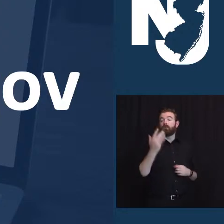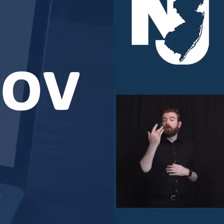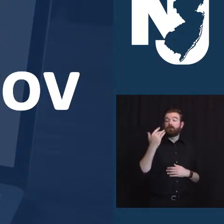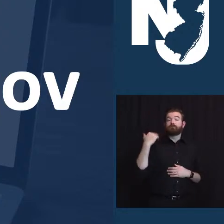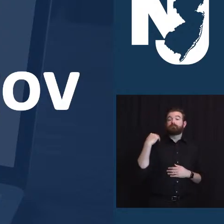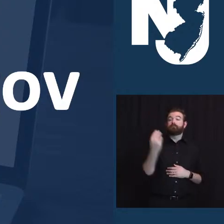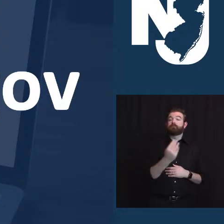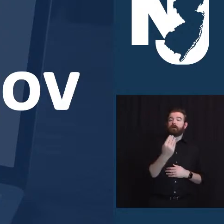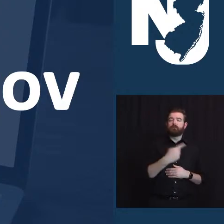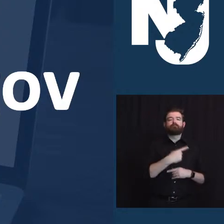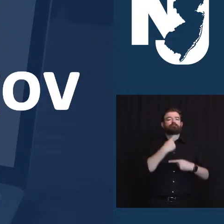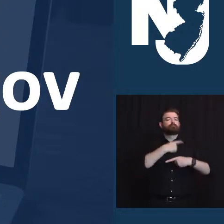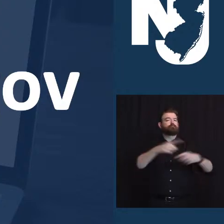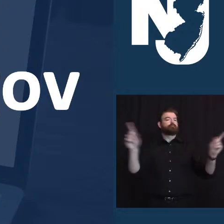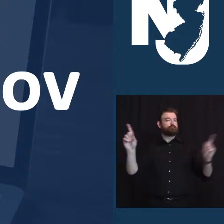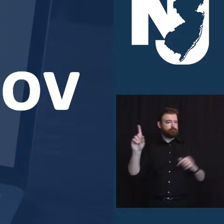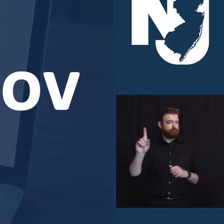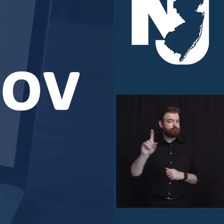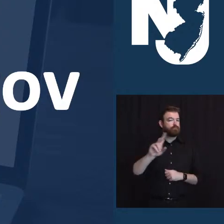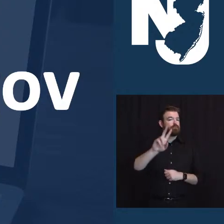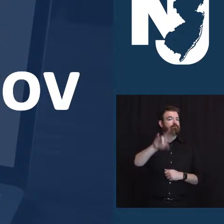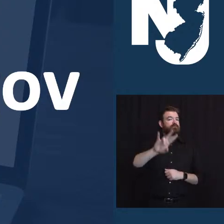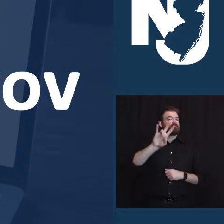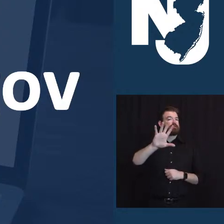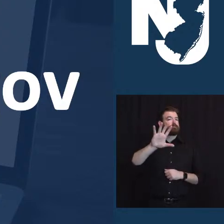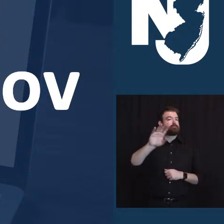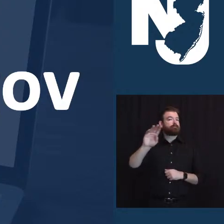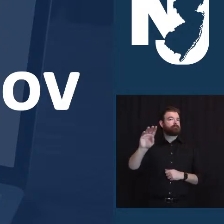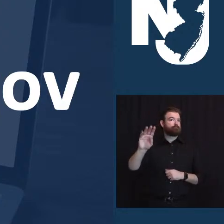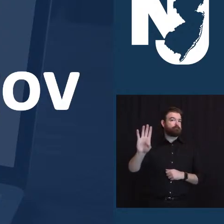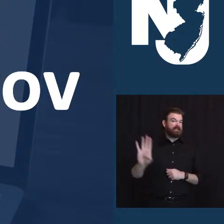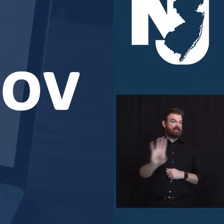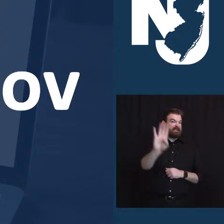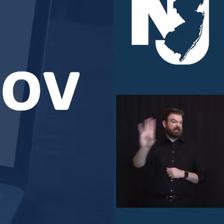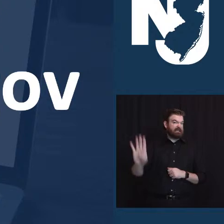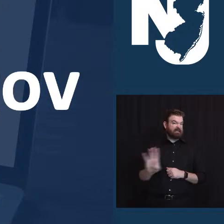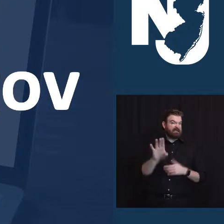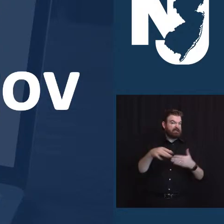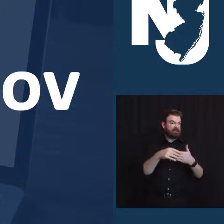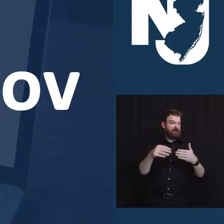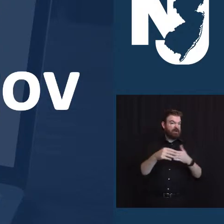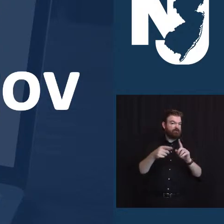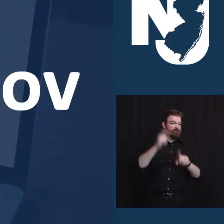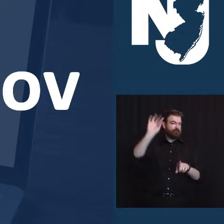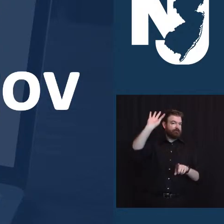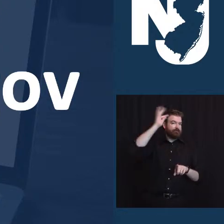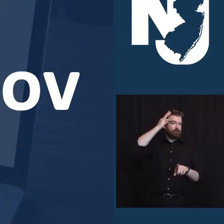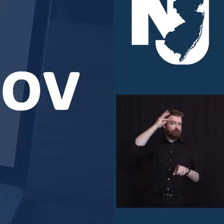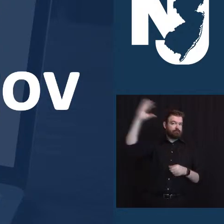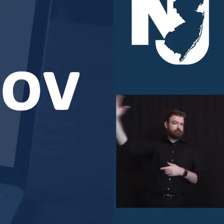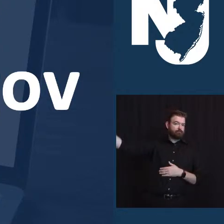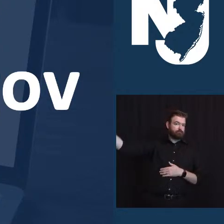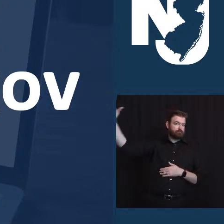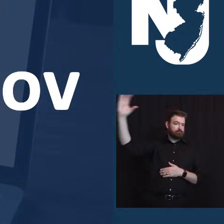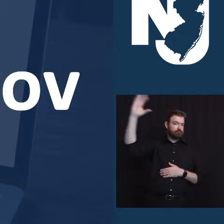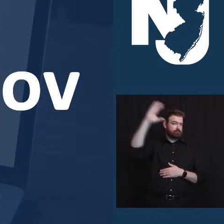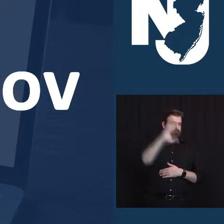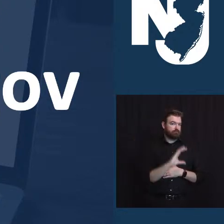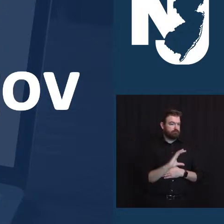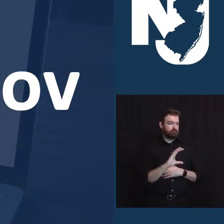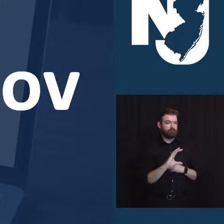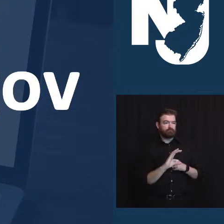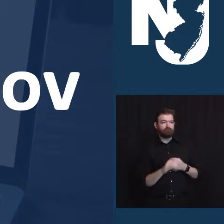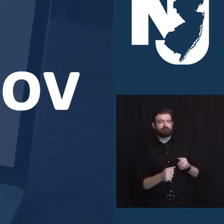$2.75 billion in federal elementary and secondary school emergency relief, otherwise known